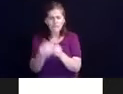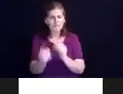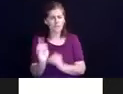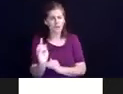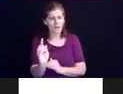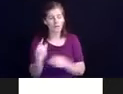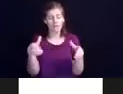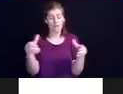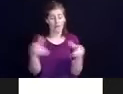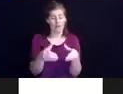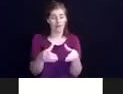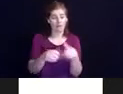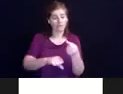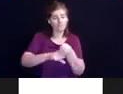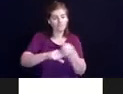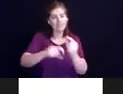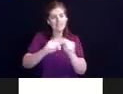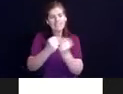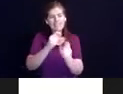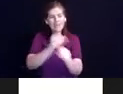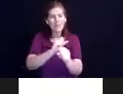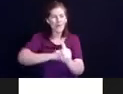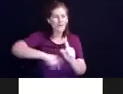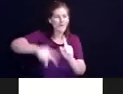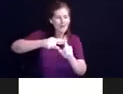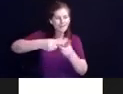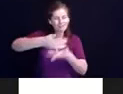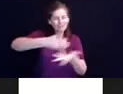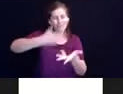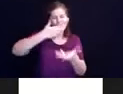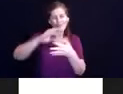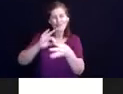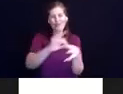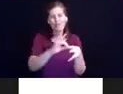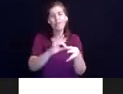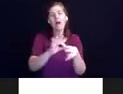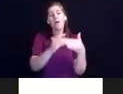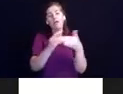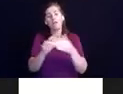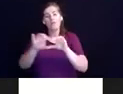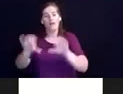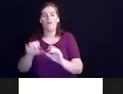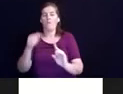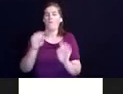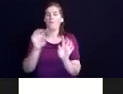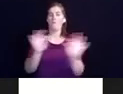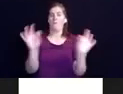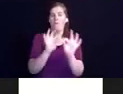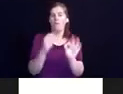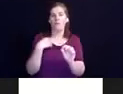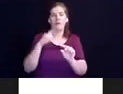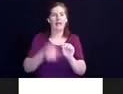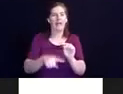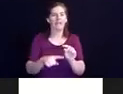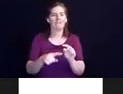Huddles can reinforce teamwork and positive and productive relationships that can lead to action. And this is really important because we can't get anything done